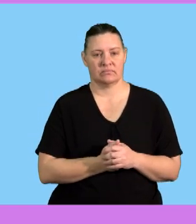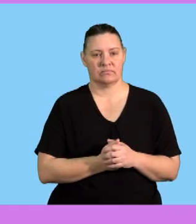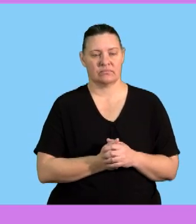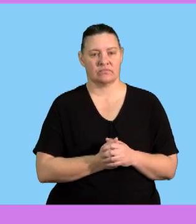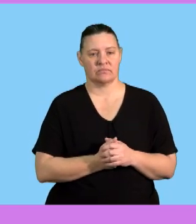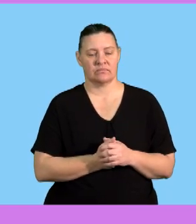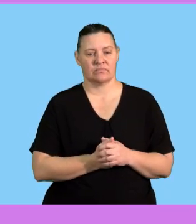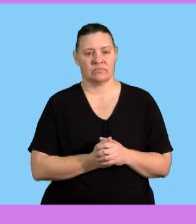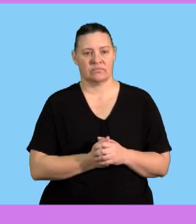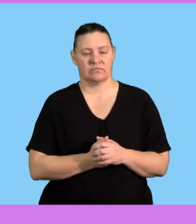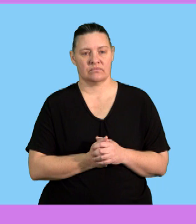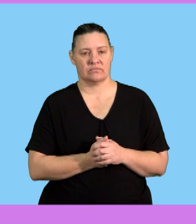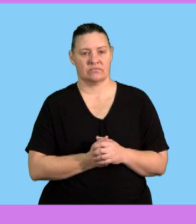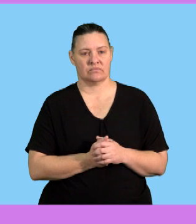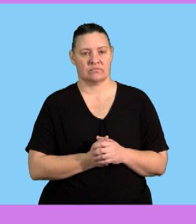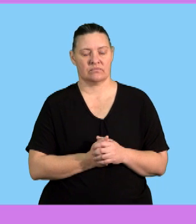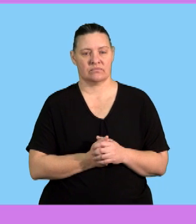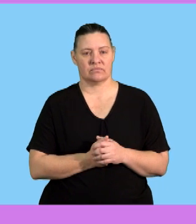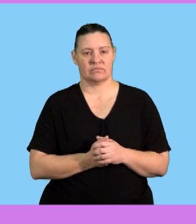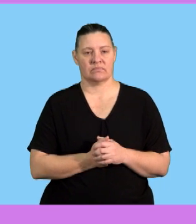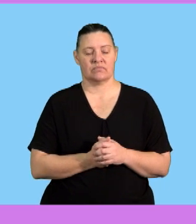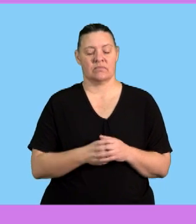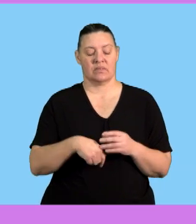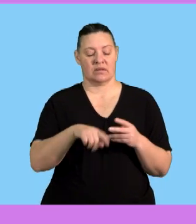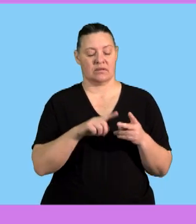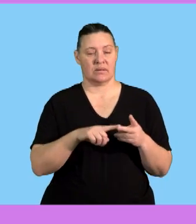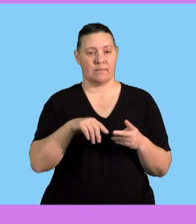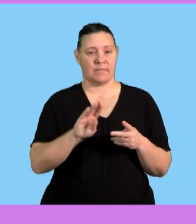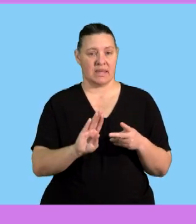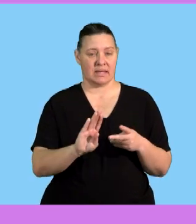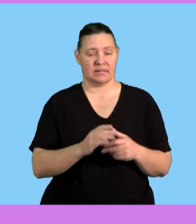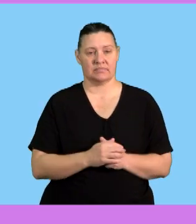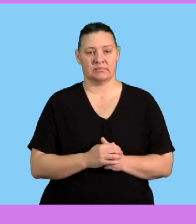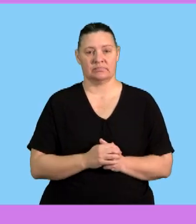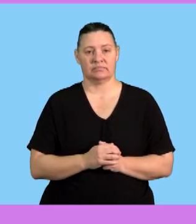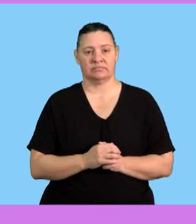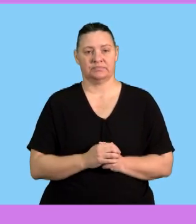or route map. That's our answer for number A. Let's move on to B.